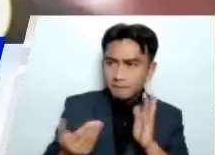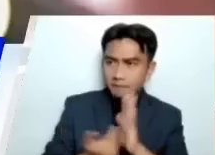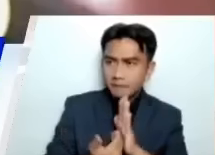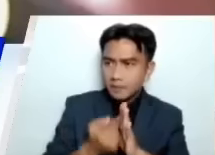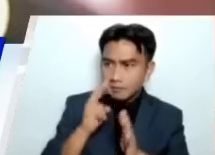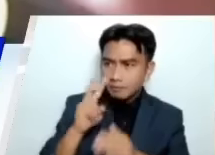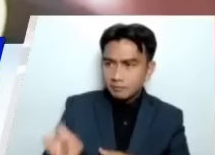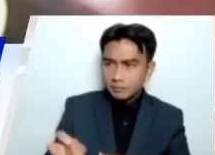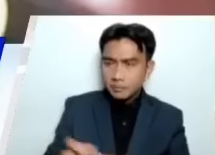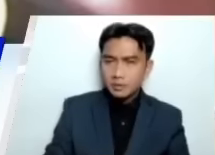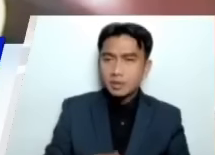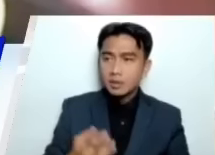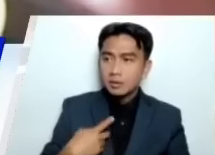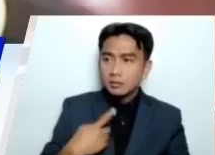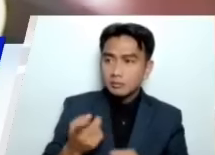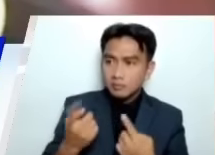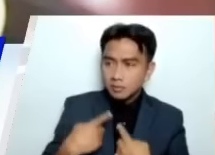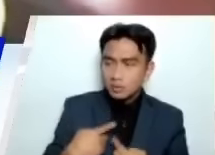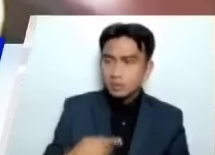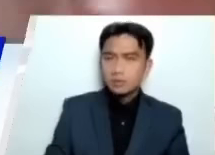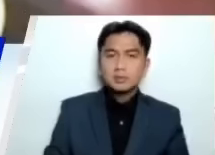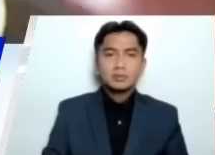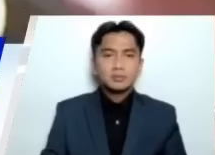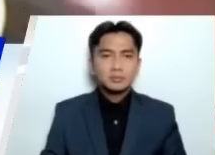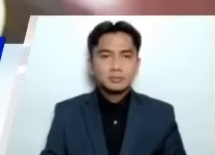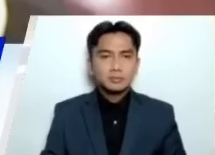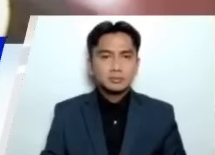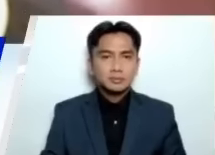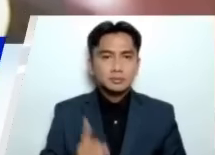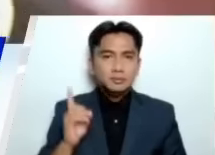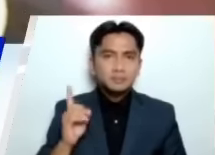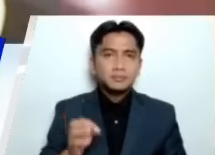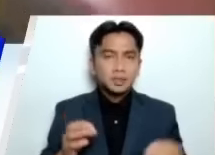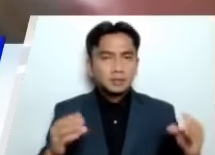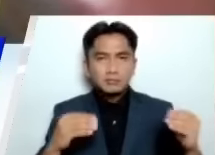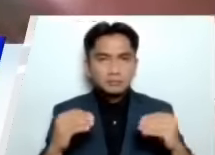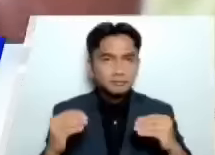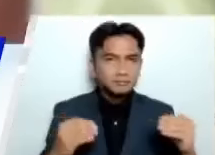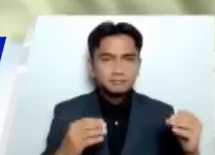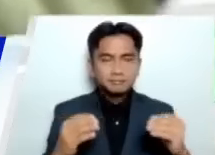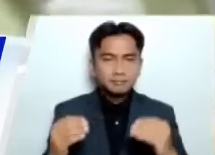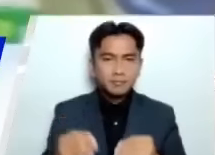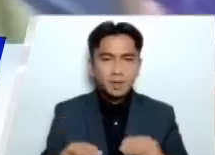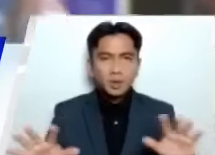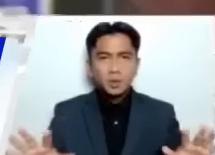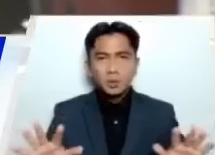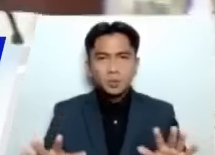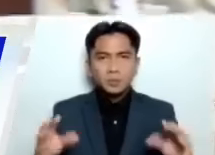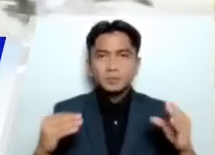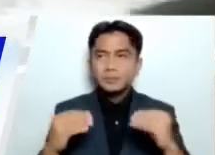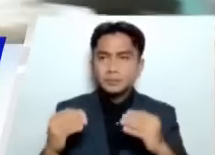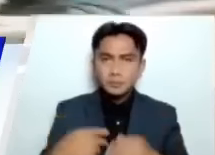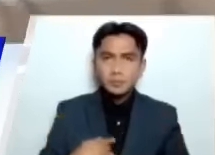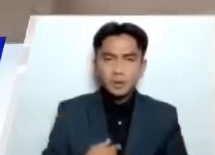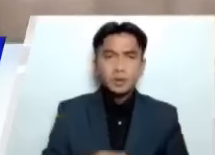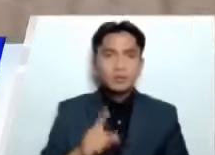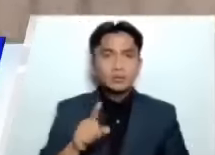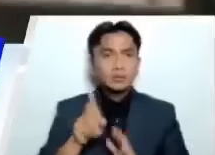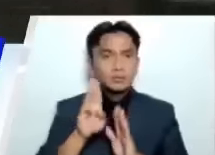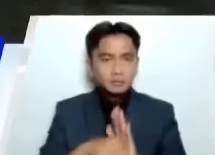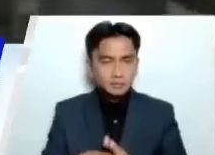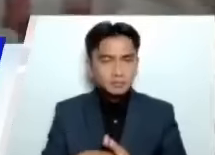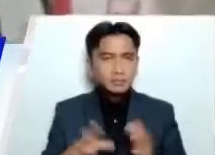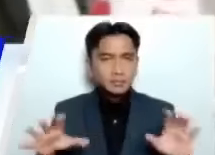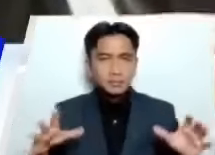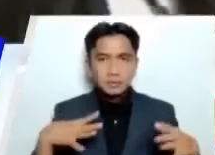Kita kita sumagot. Sinabi mo, Secretary. Hindi ninyo alam lahat na ang nag-a-appoint ay President. 1 minute suspension is declared by